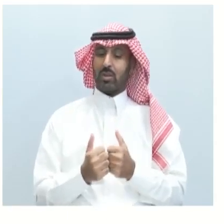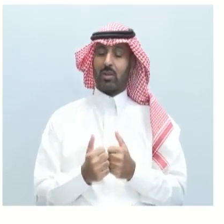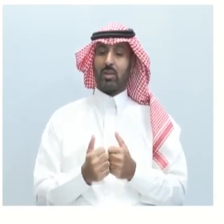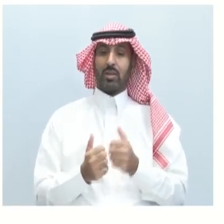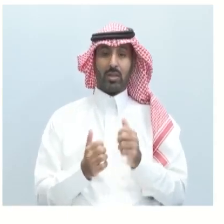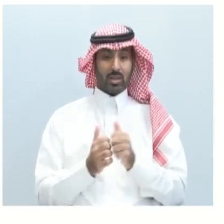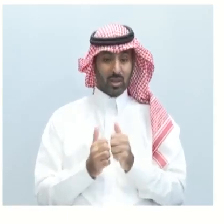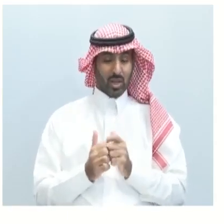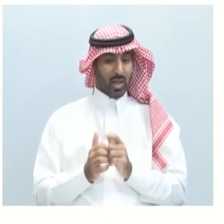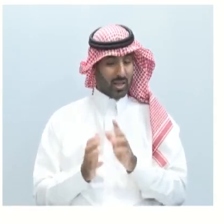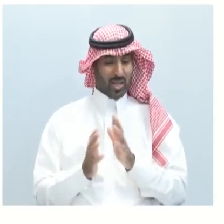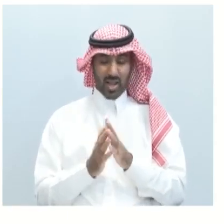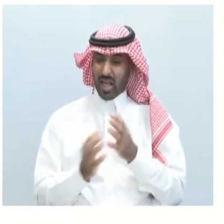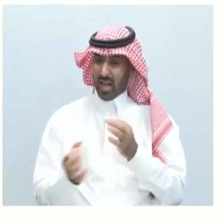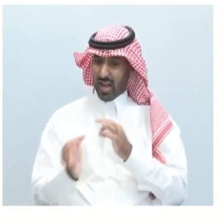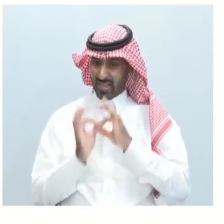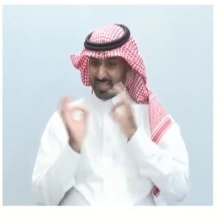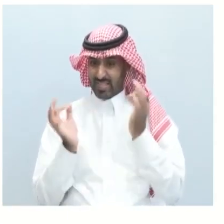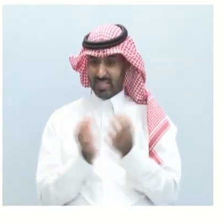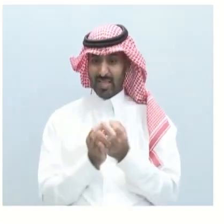social relationships,